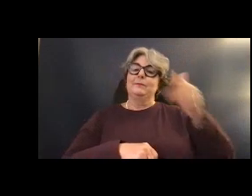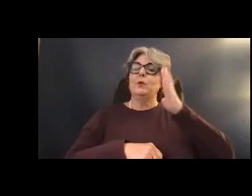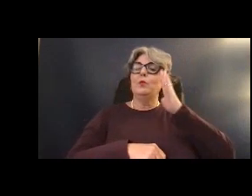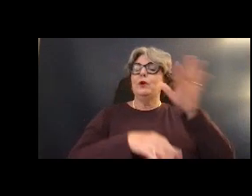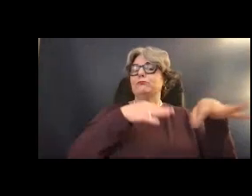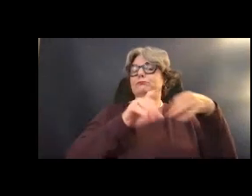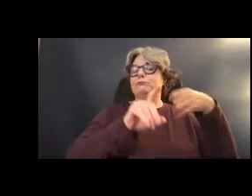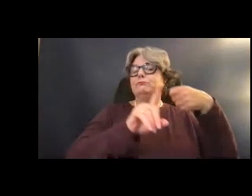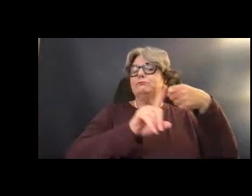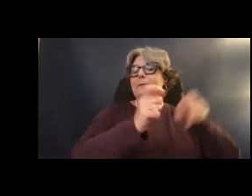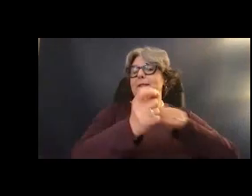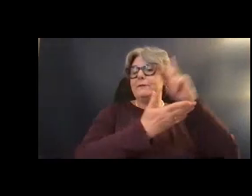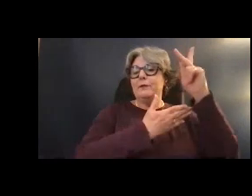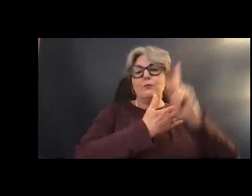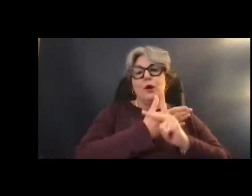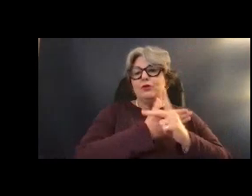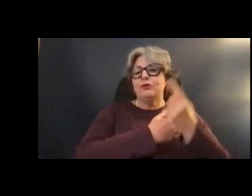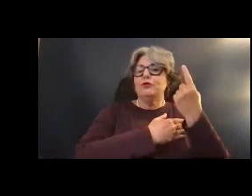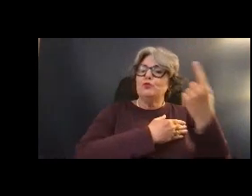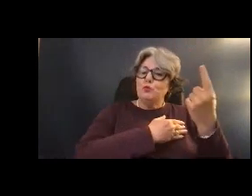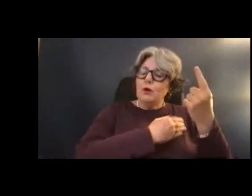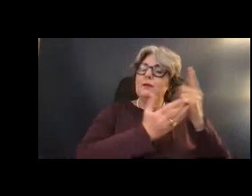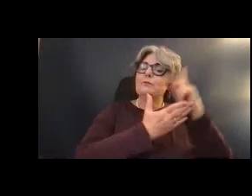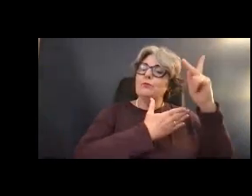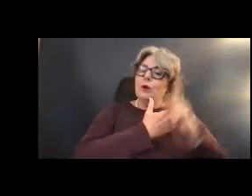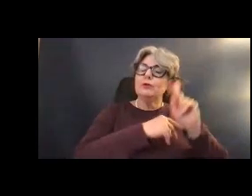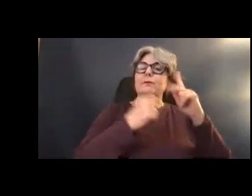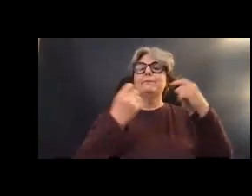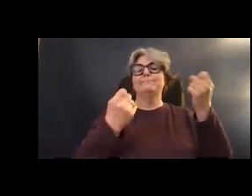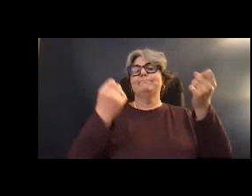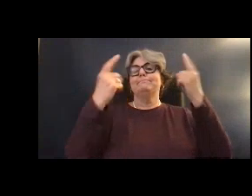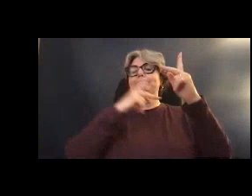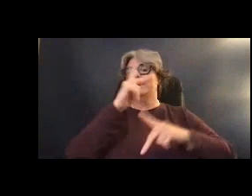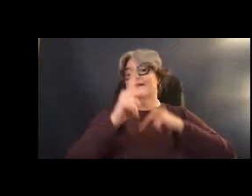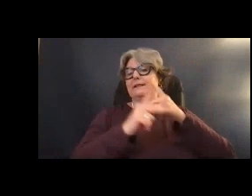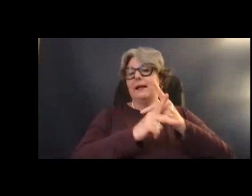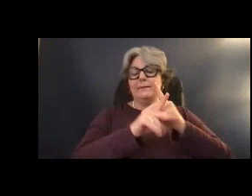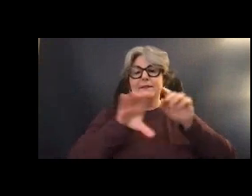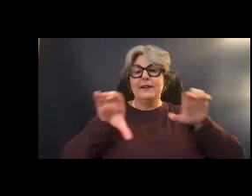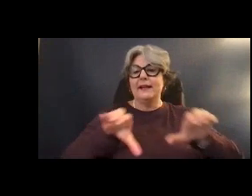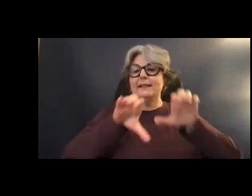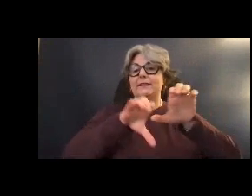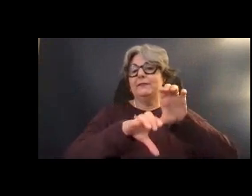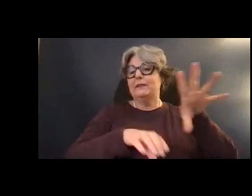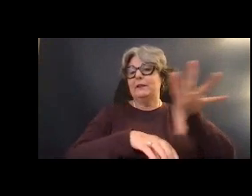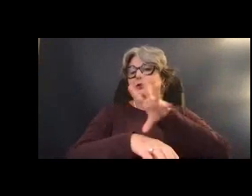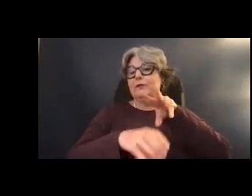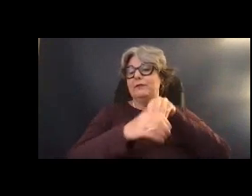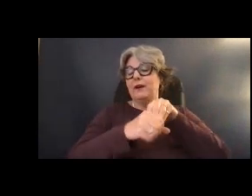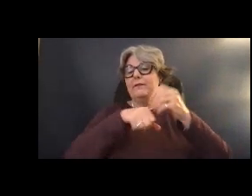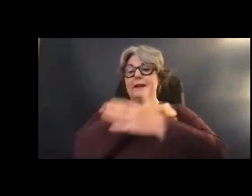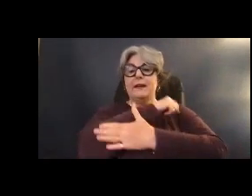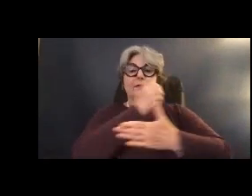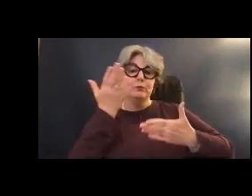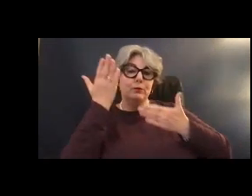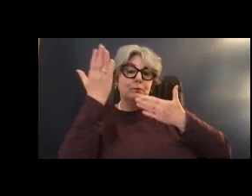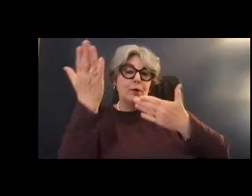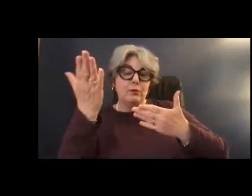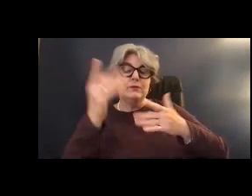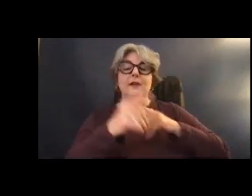describe a specific project just so people can kind of wrap their brains around the types of things that are, the countries proposed to do and then work